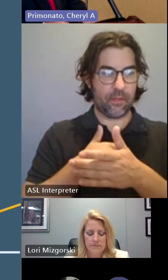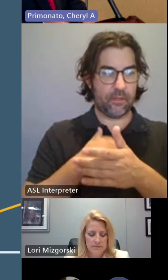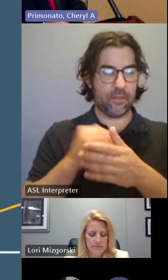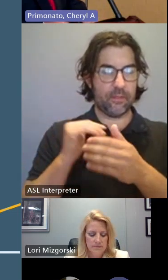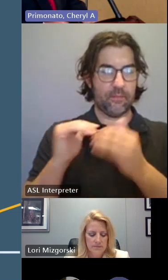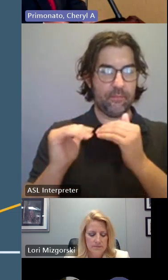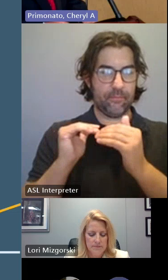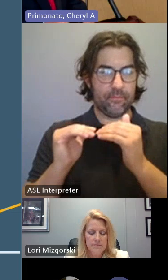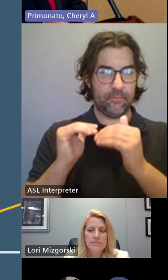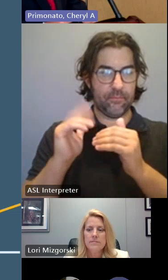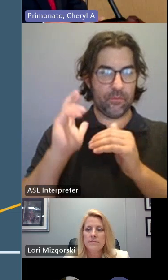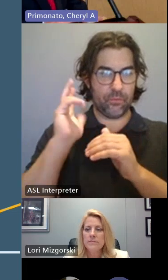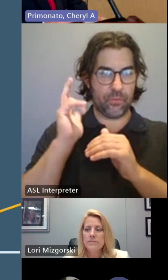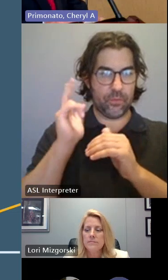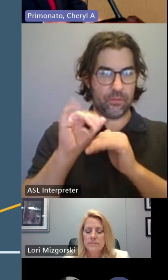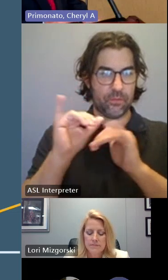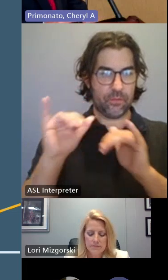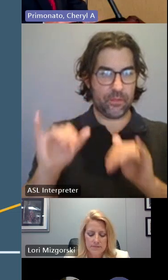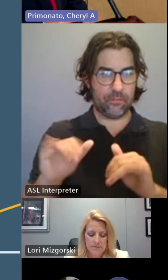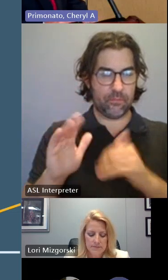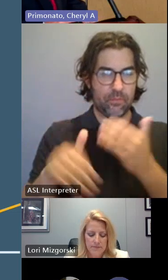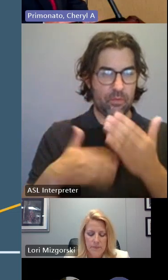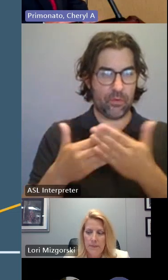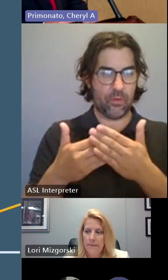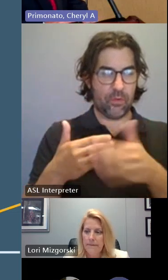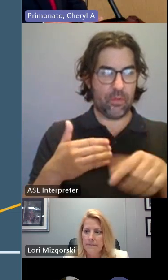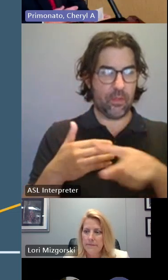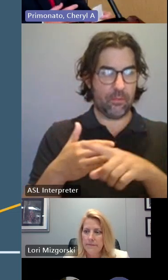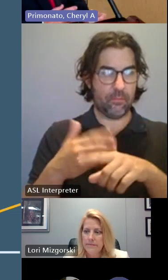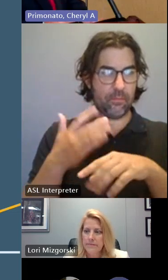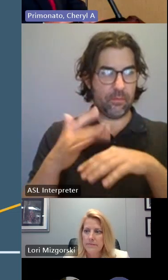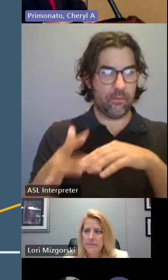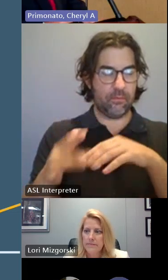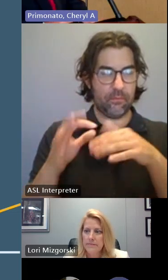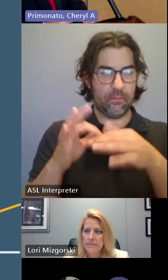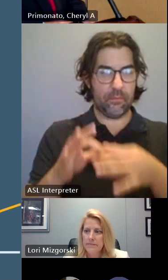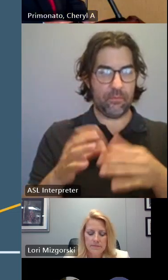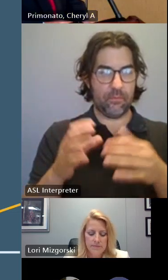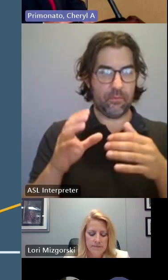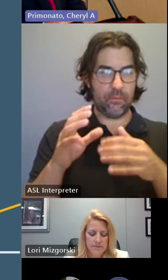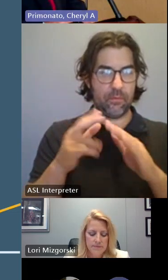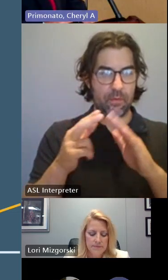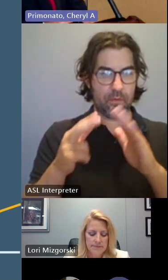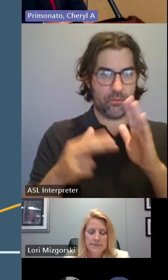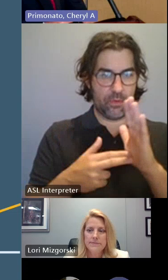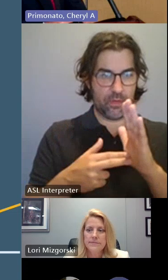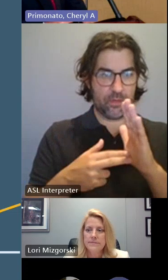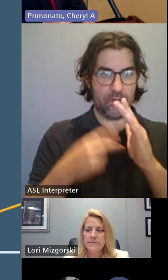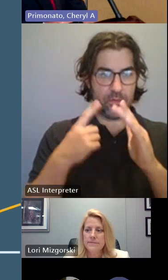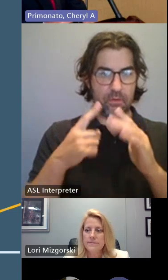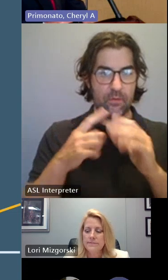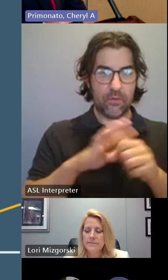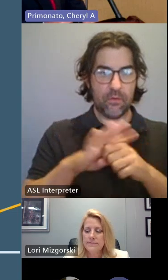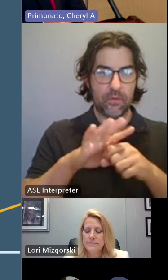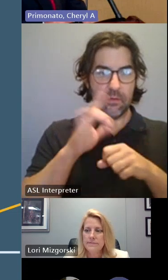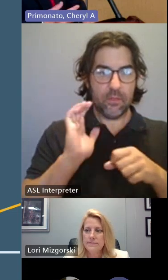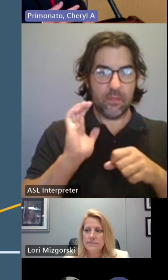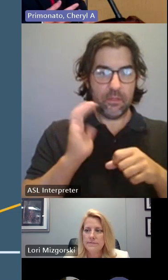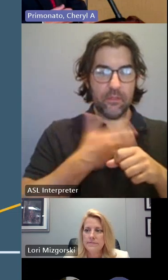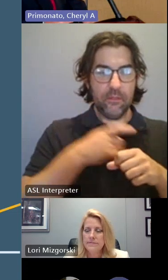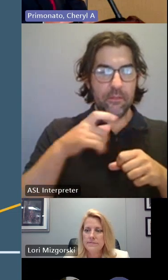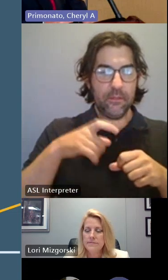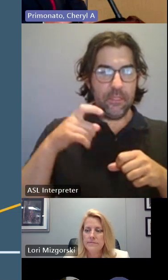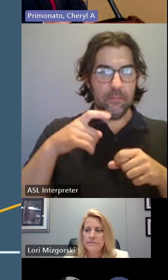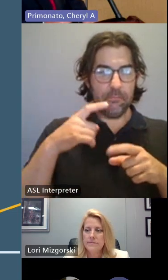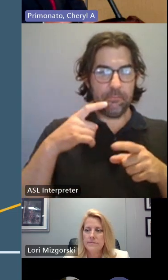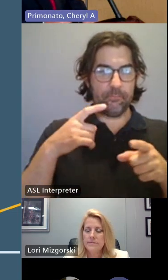radio system. So all of the firms are acting in accordance with the contract and are sufficient for our needs. So